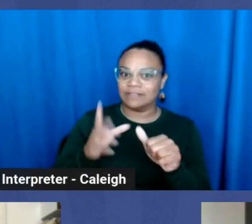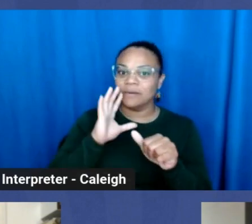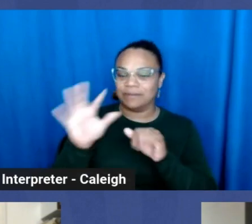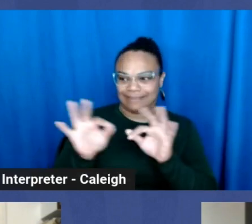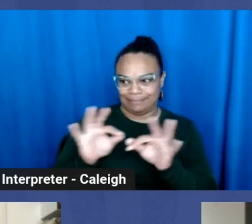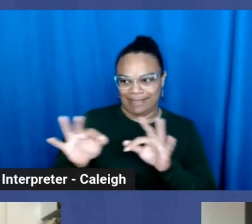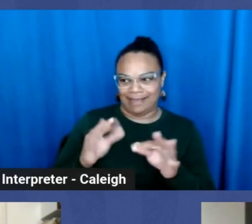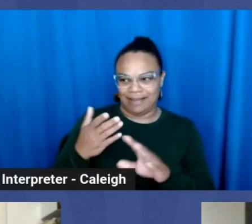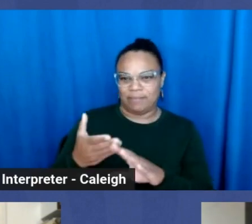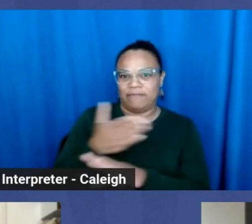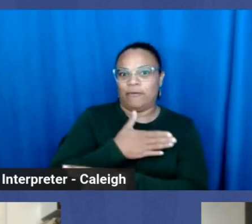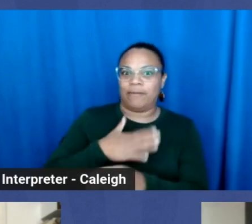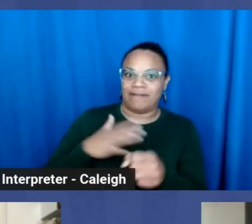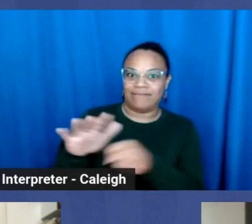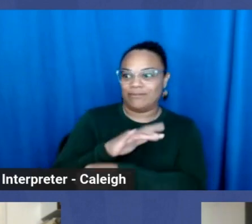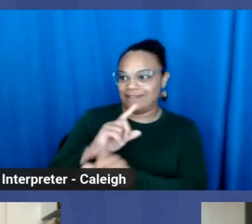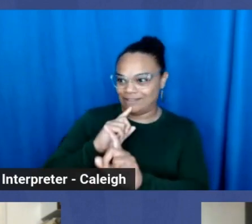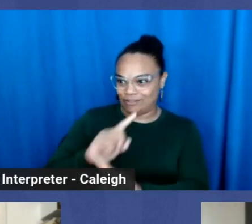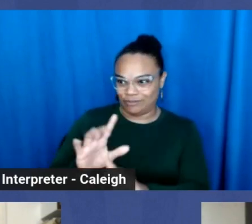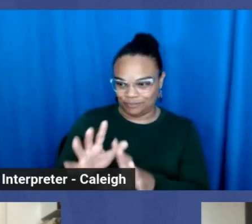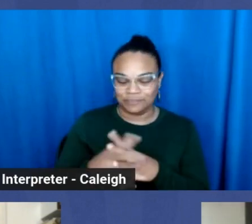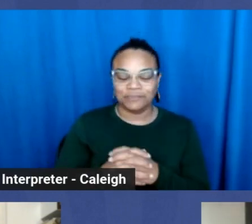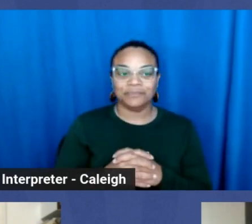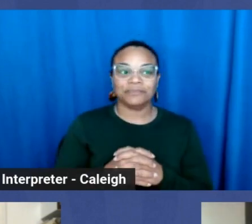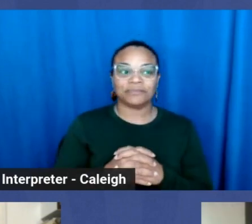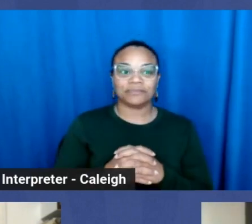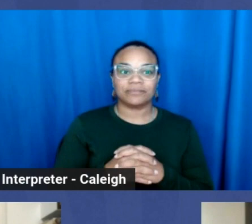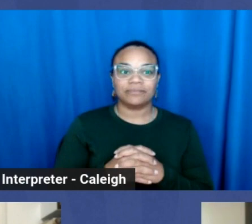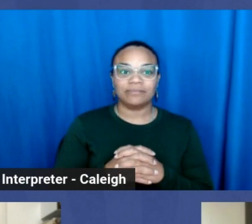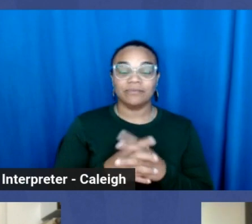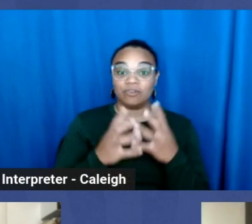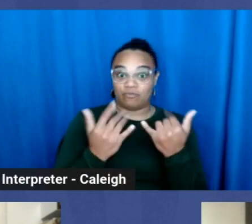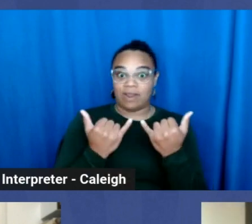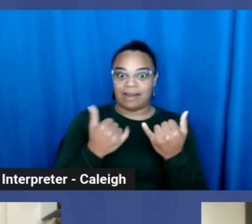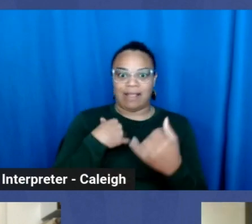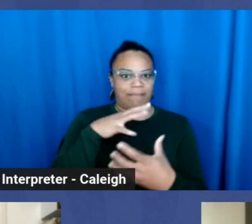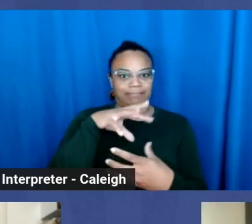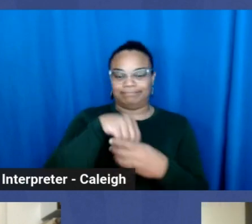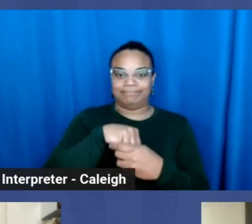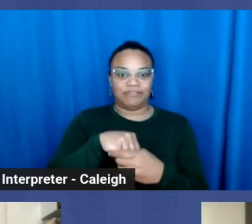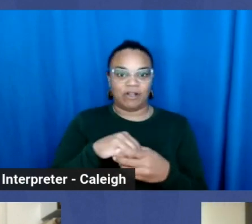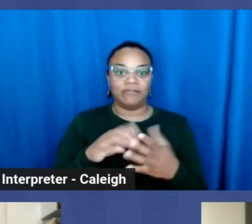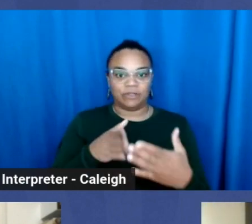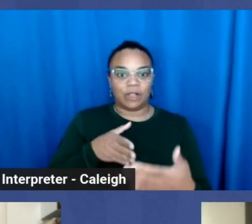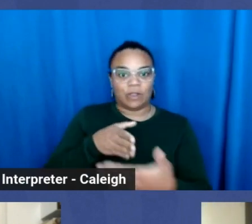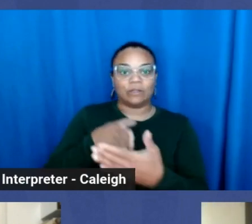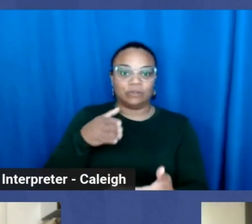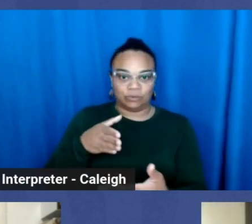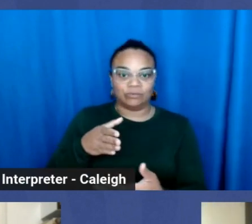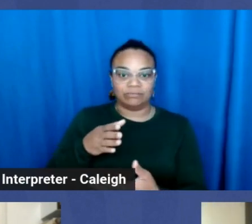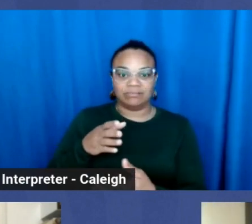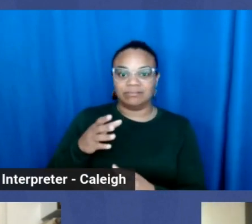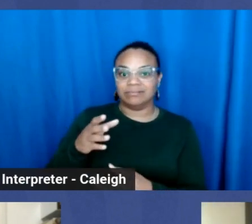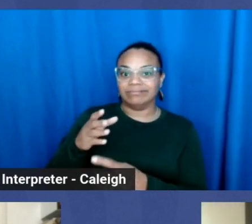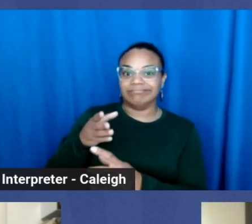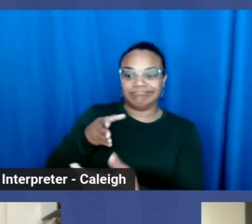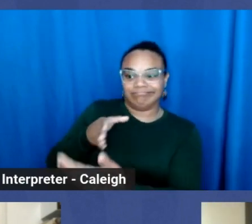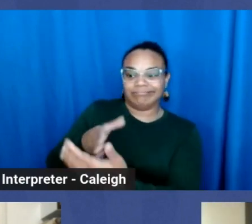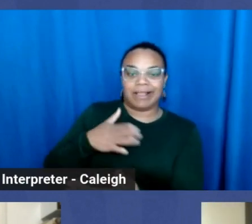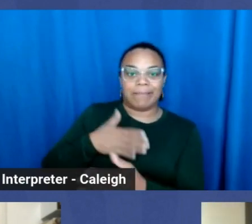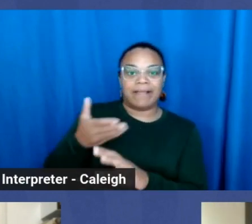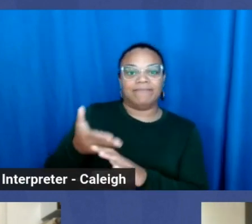answer, I am currently embroiled in a lawsuit against my former institution. It's